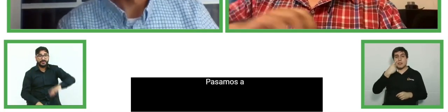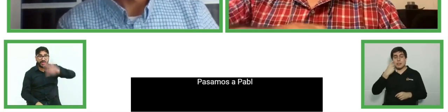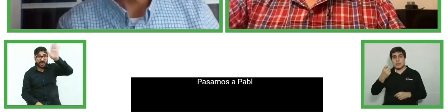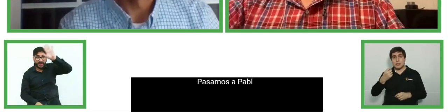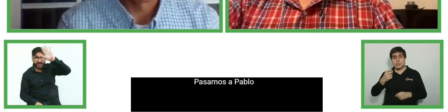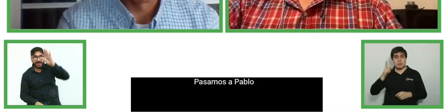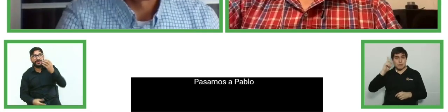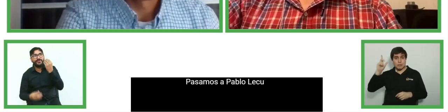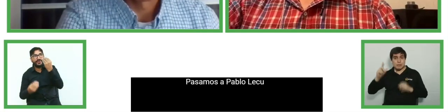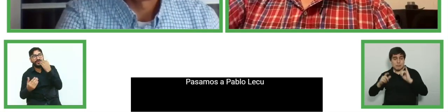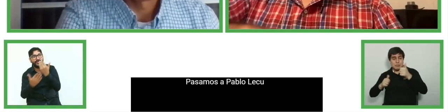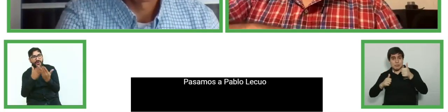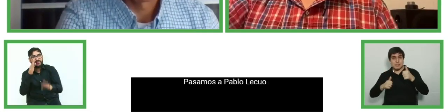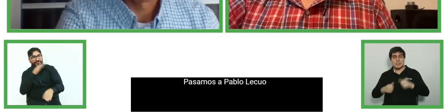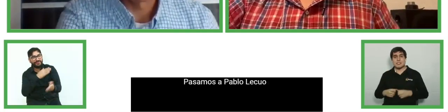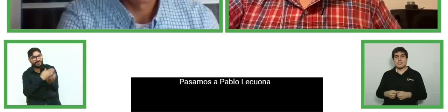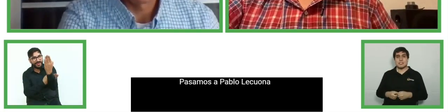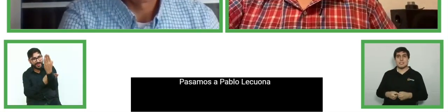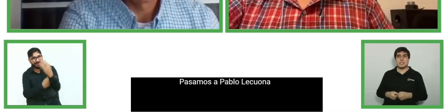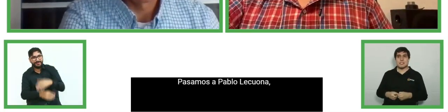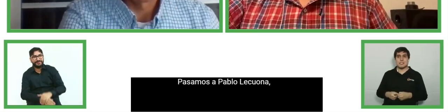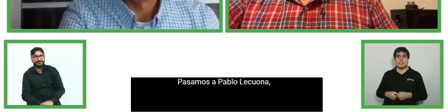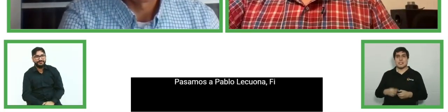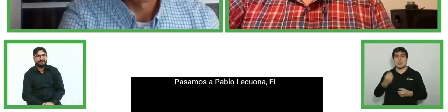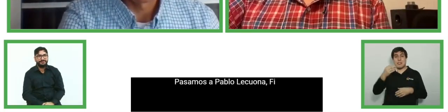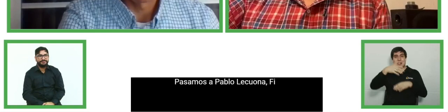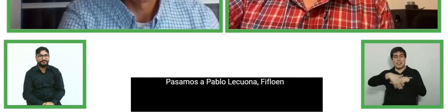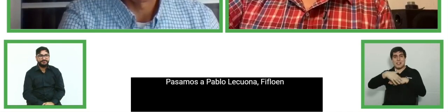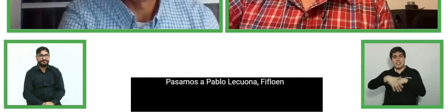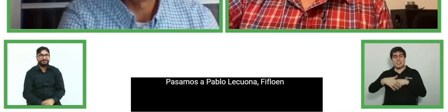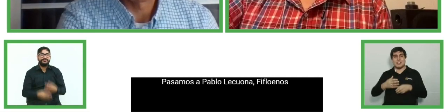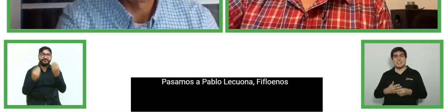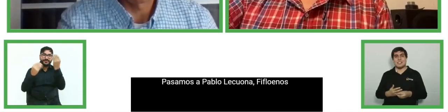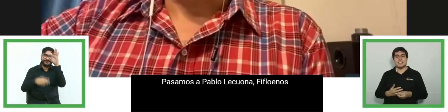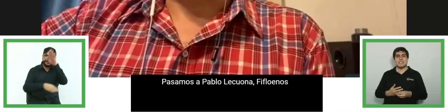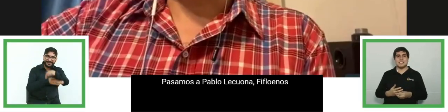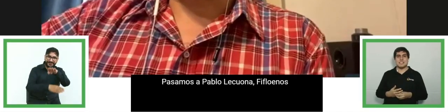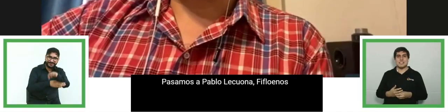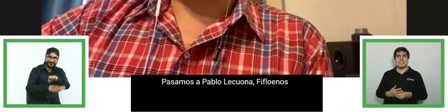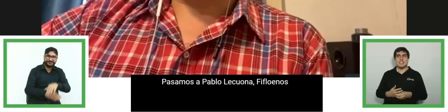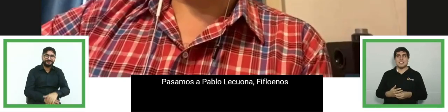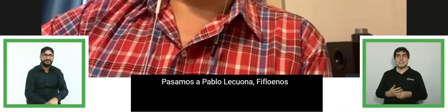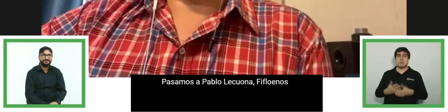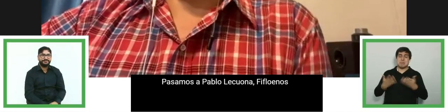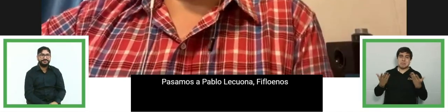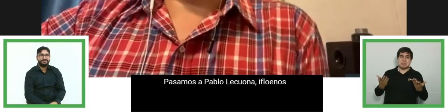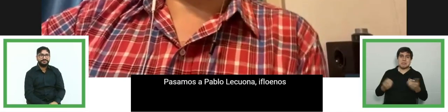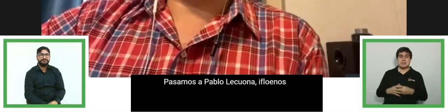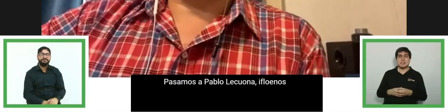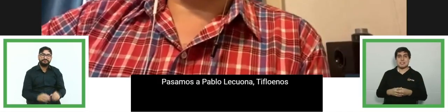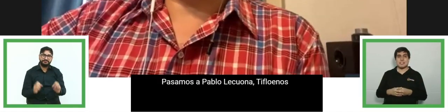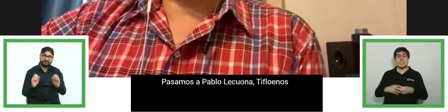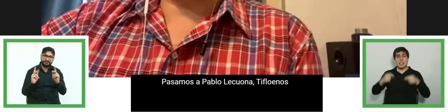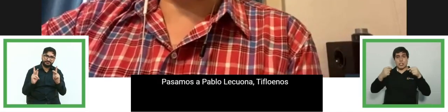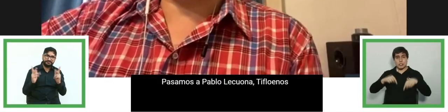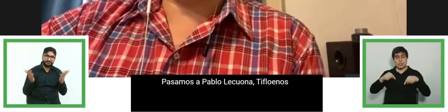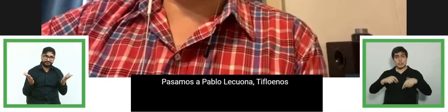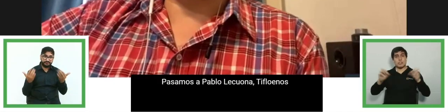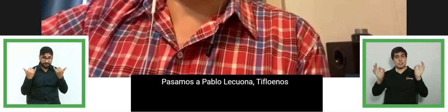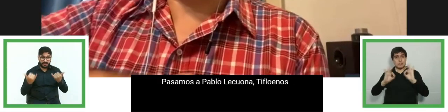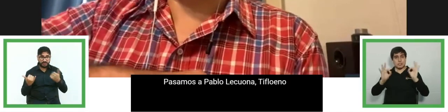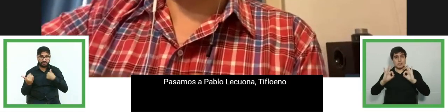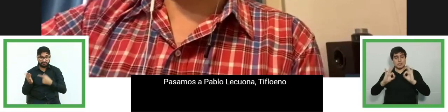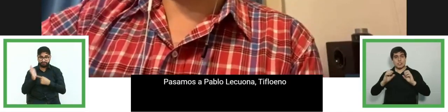afternoon, good morning, depending on where you are. Well, I'm going to tell our experience of